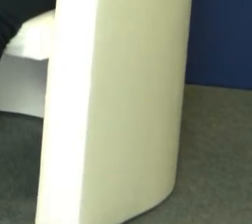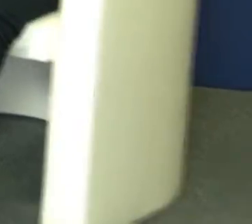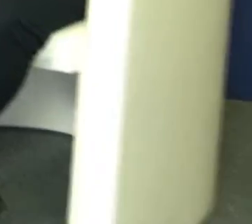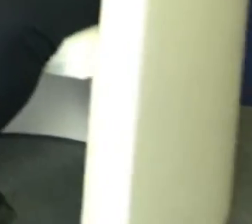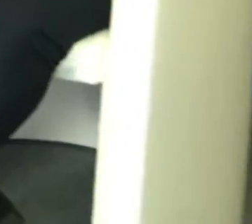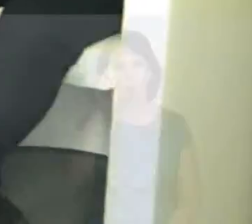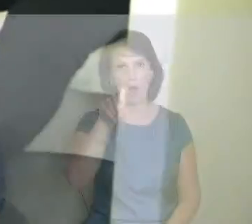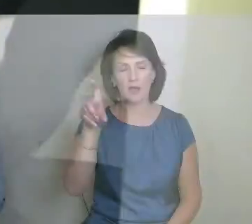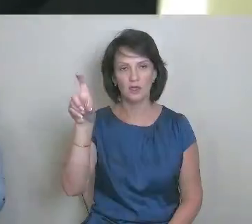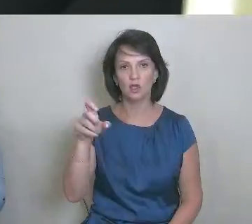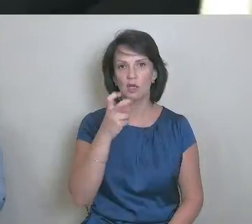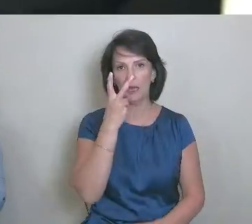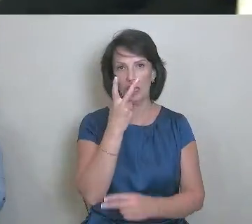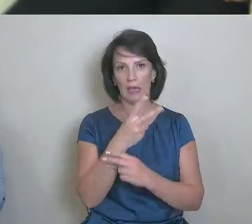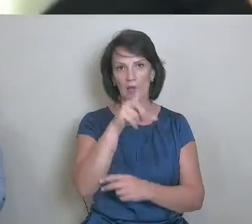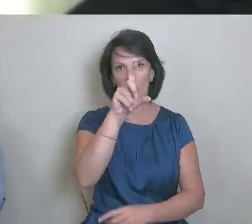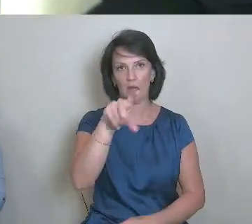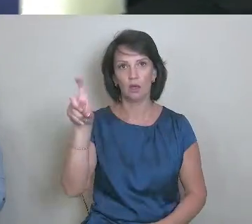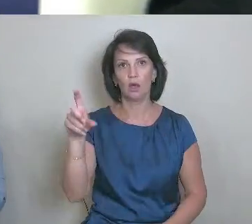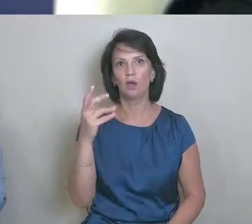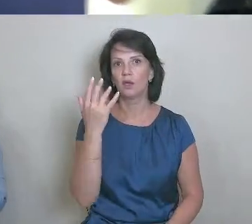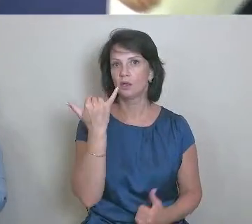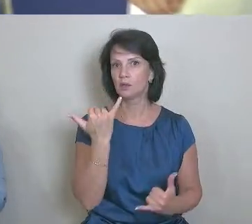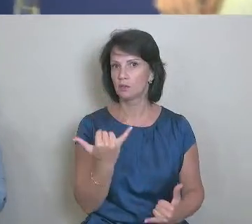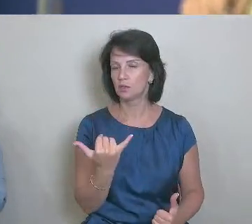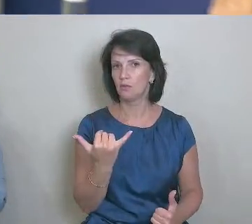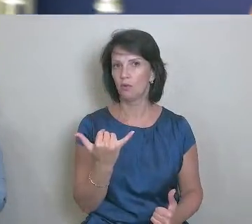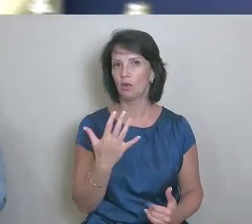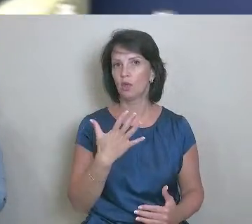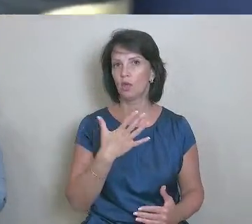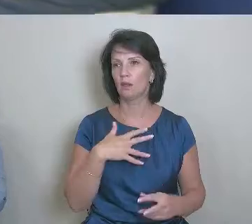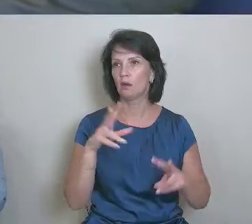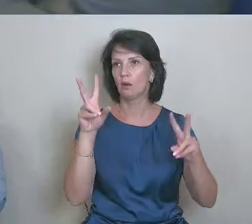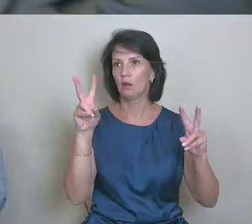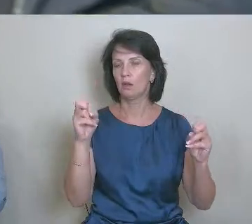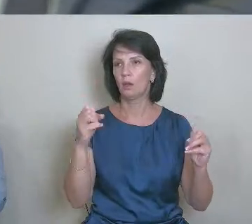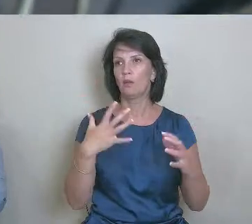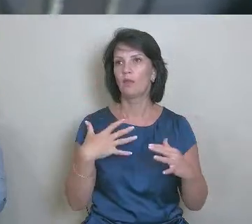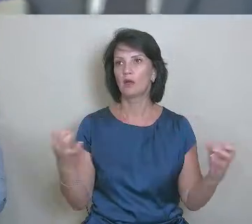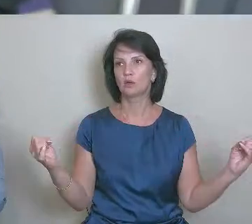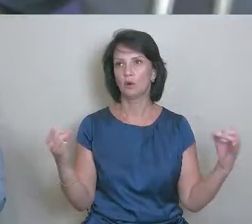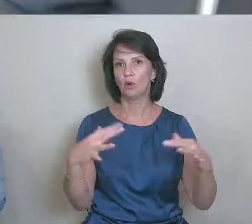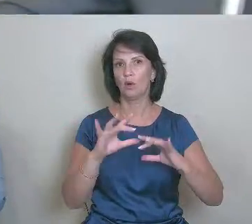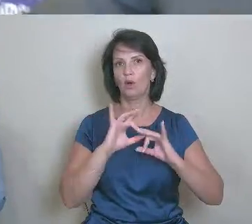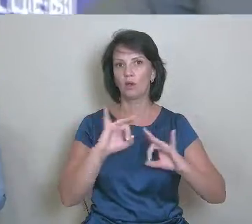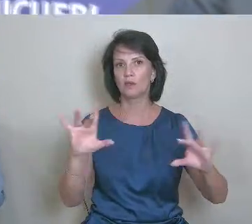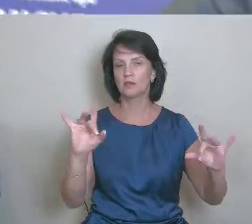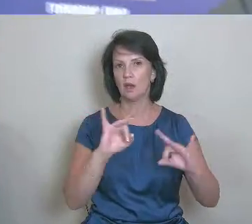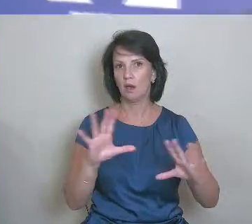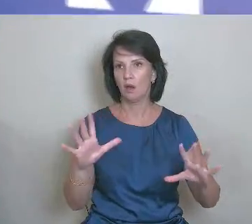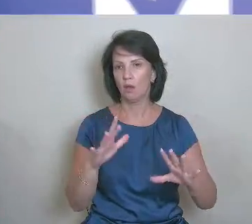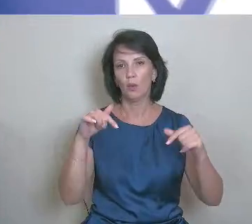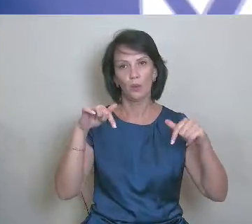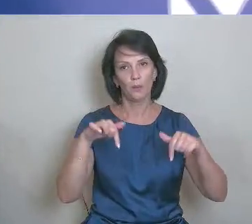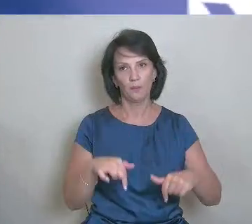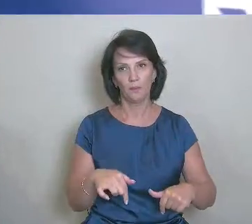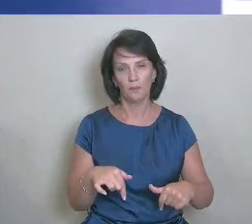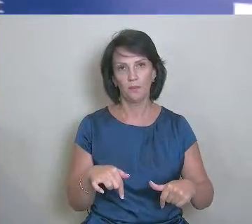Good afternoon, ladies and gentlemen, dear audience of today's webinar.